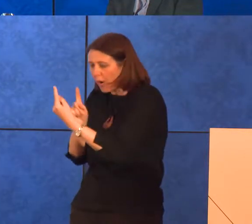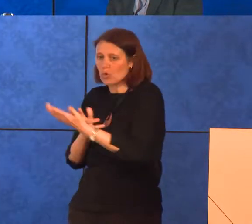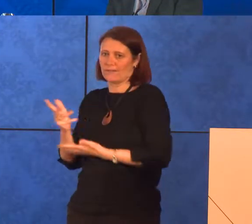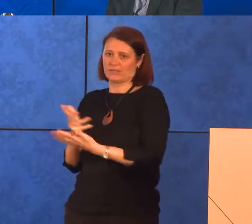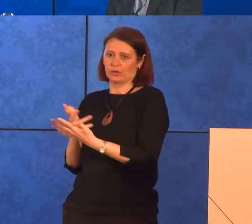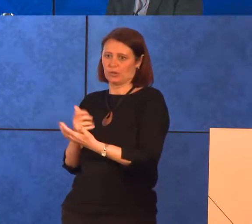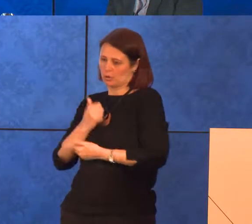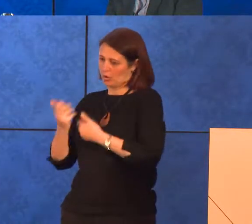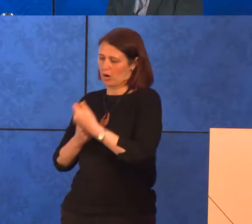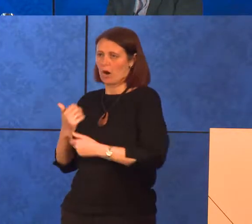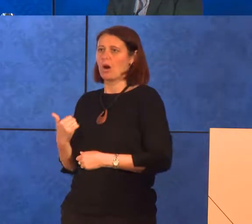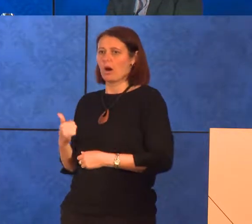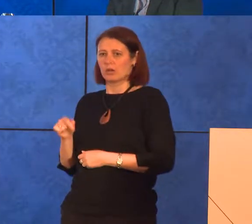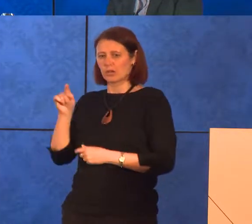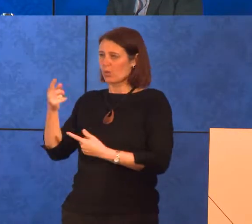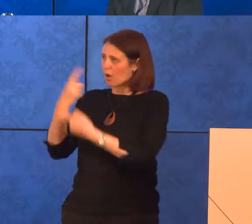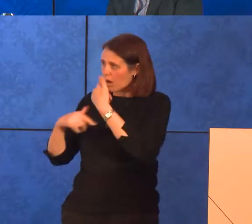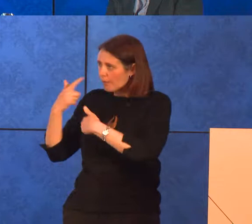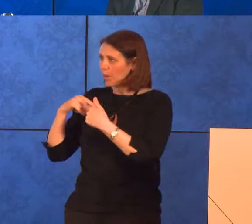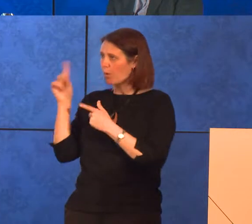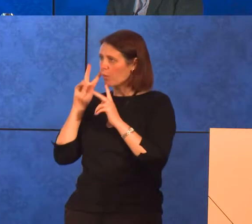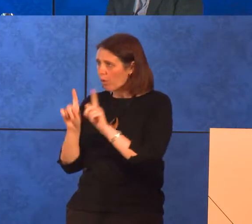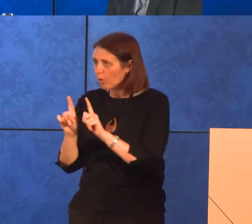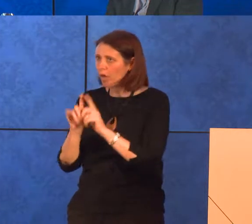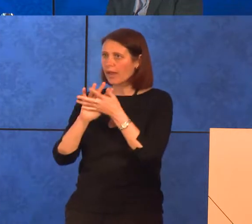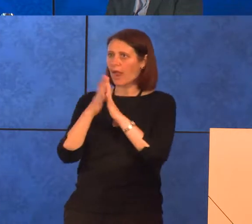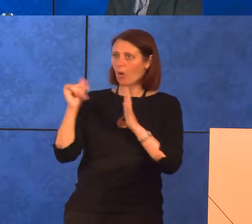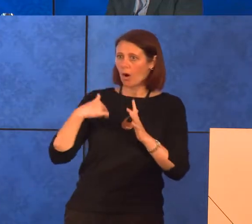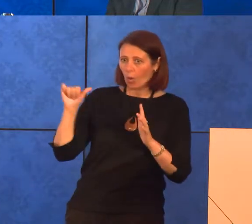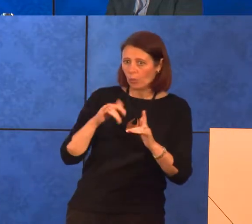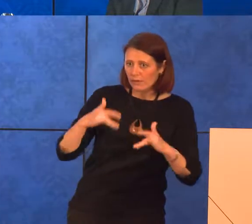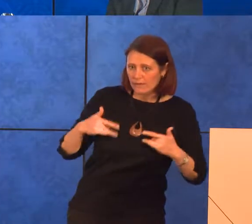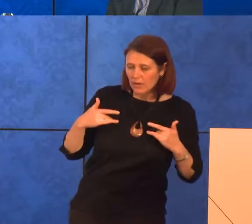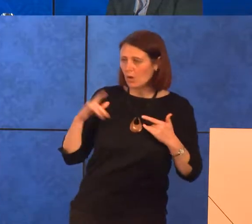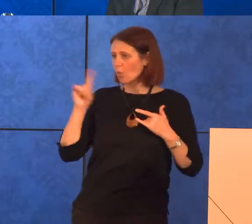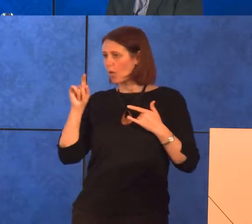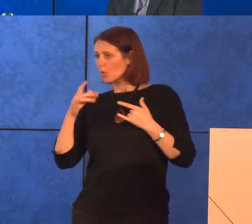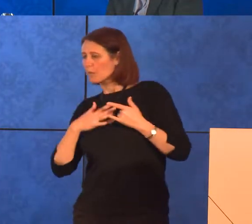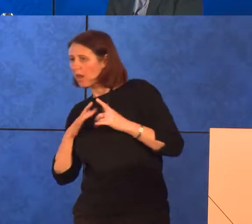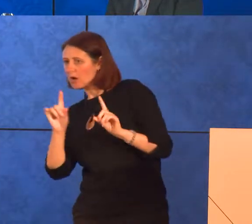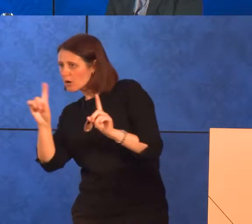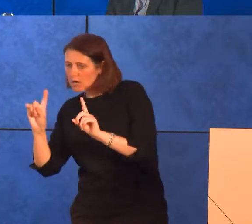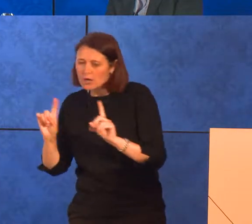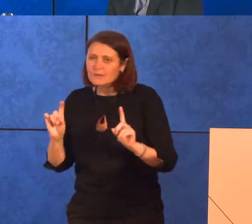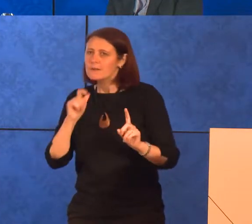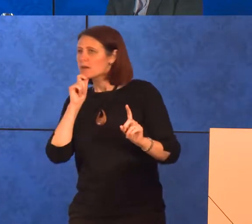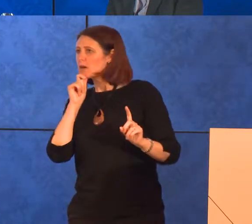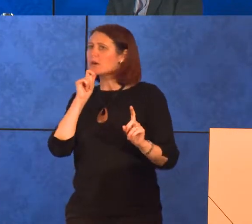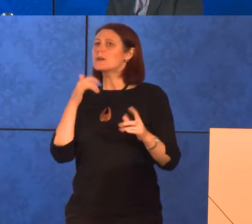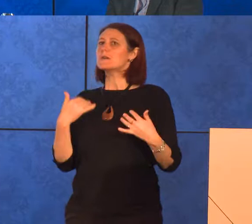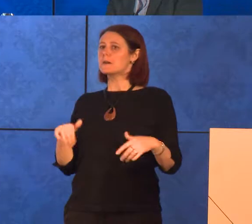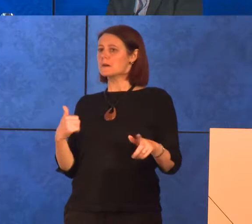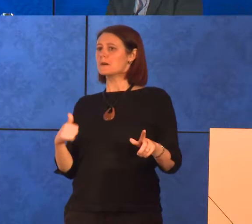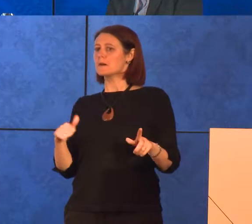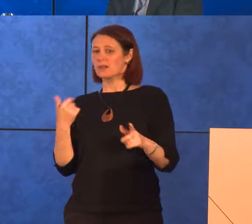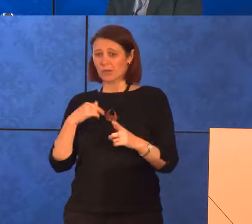really, for me, probably what informed me, is what it would look like, how it would feel, what it would be like. So I I